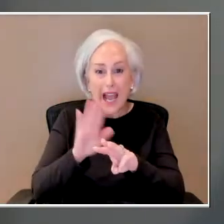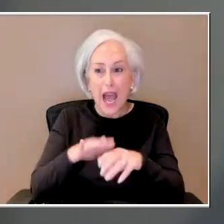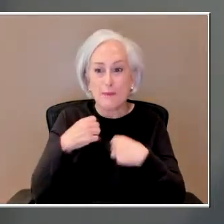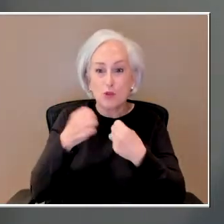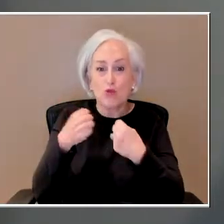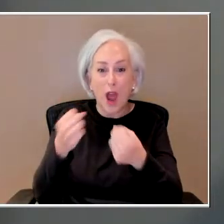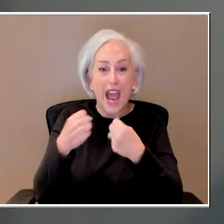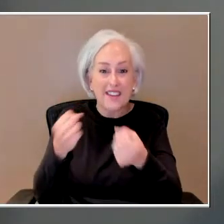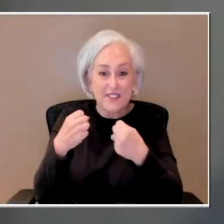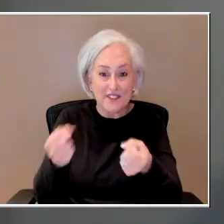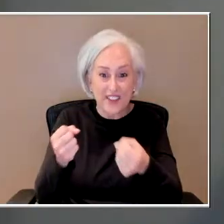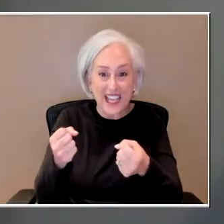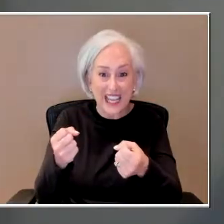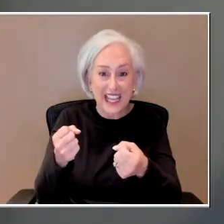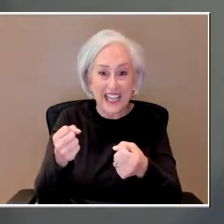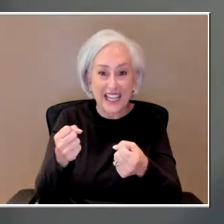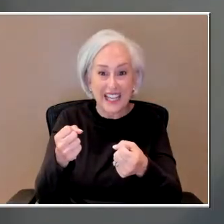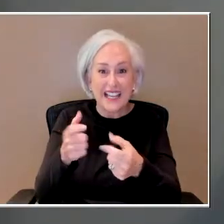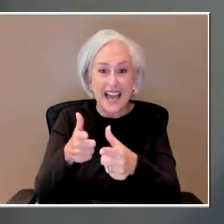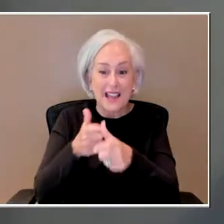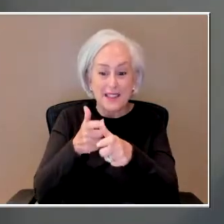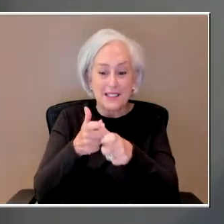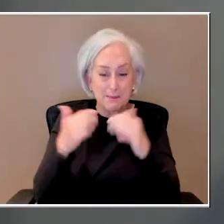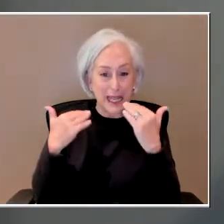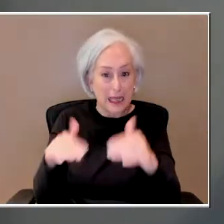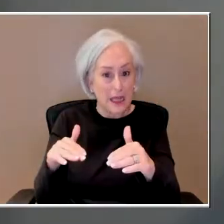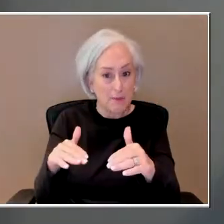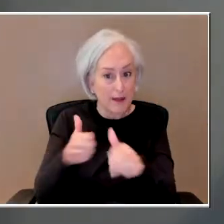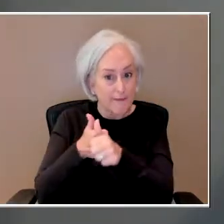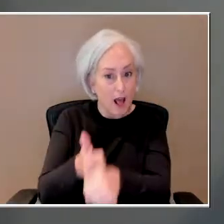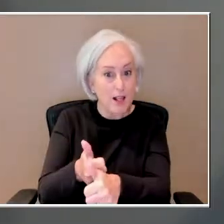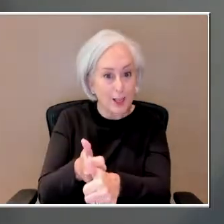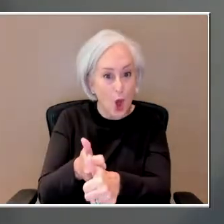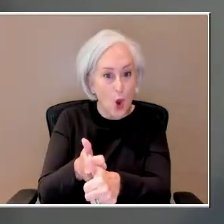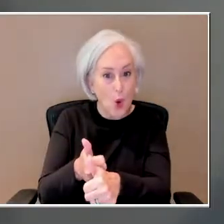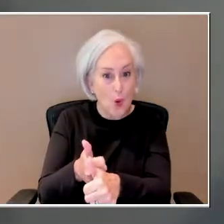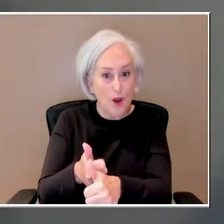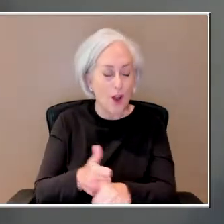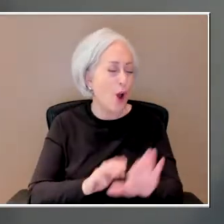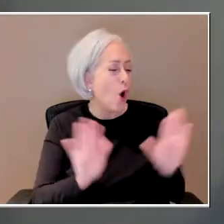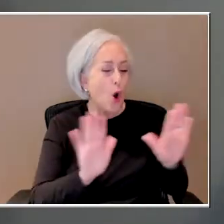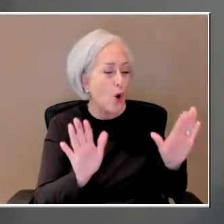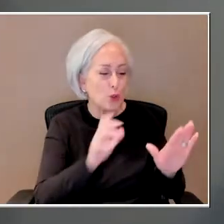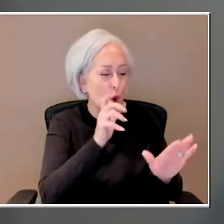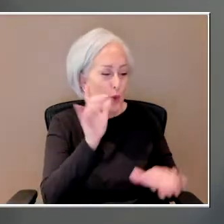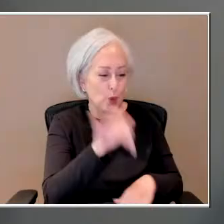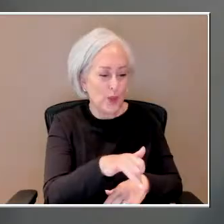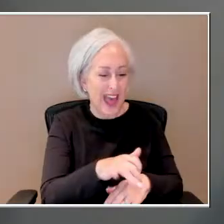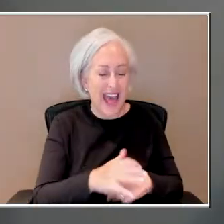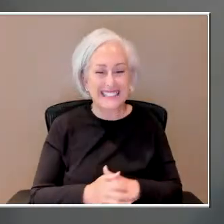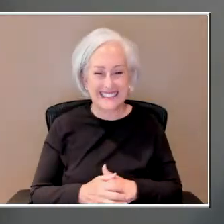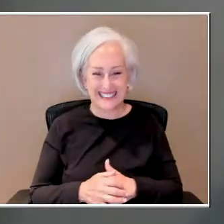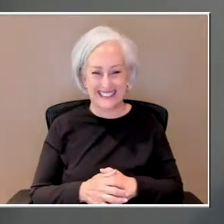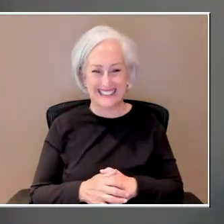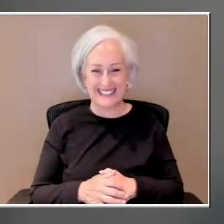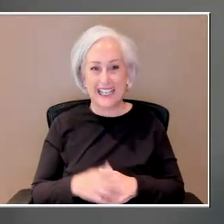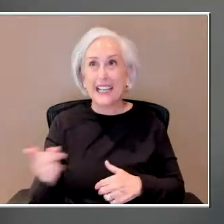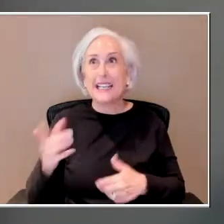driving at the speed limit. And she was like, oh, don't do that. He's telling my whole